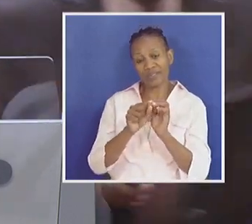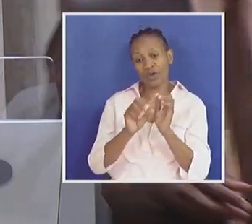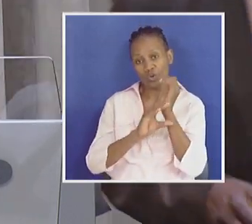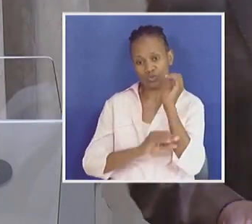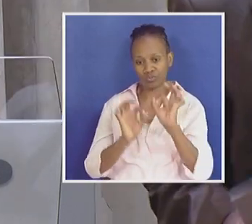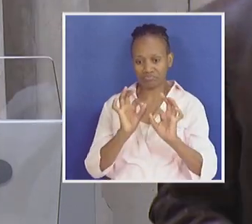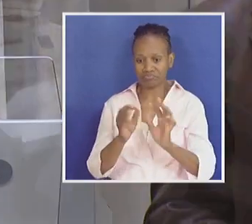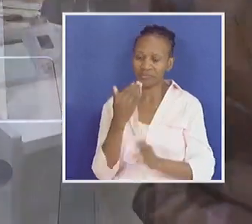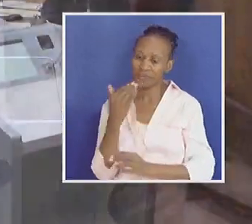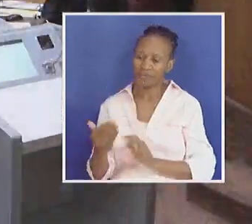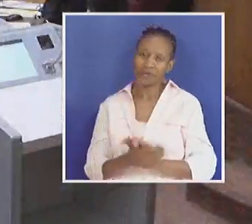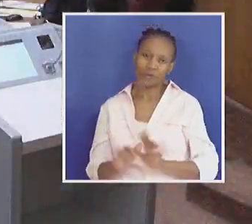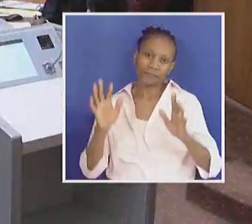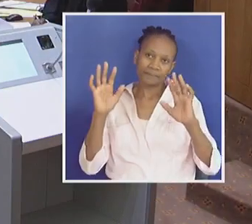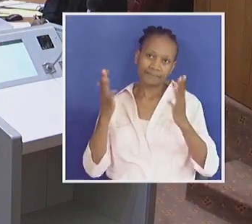you, sir.